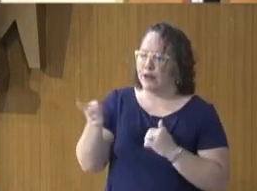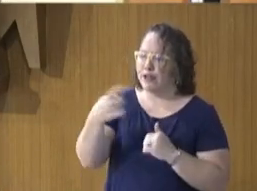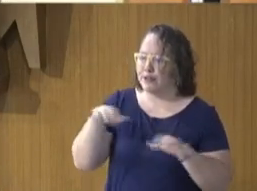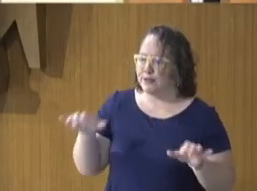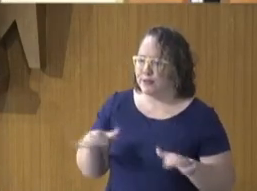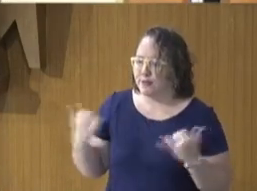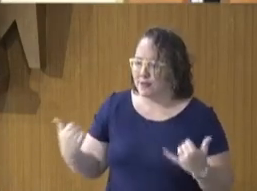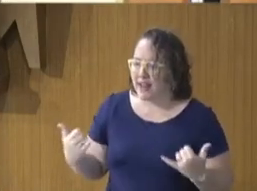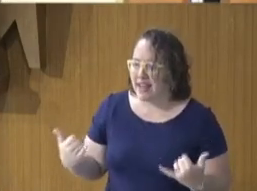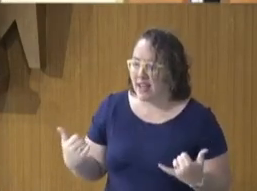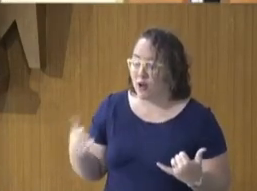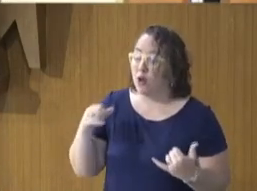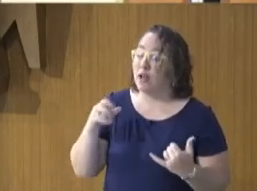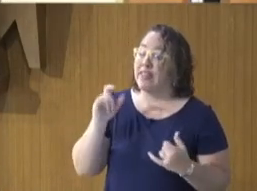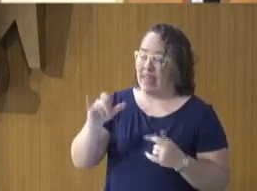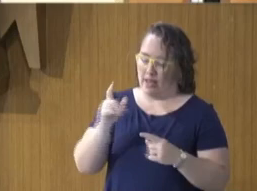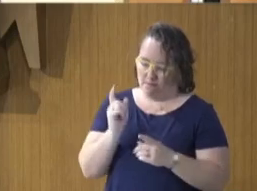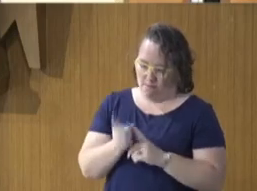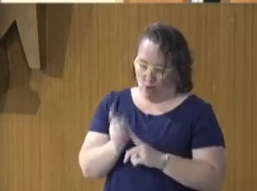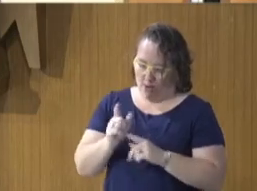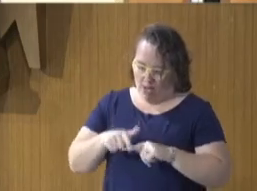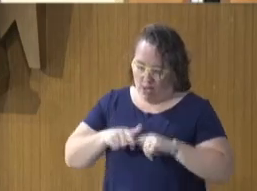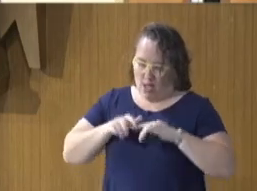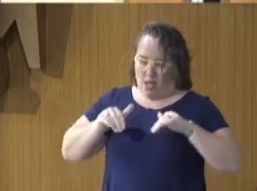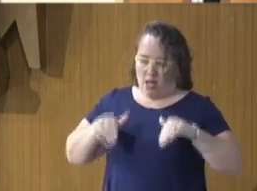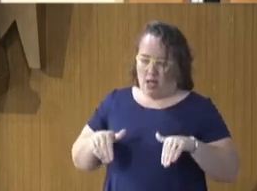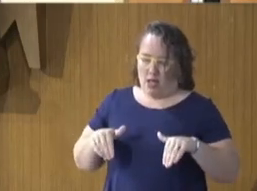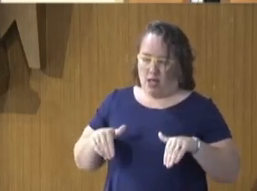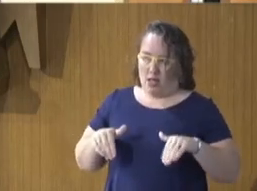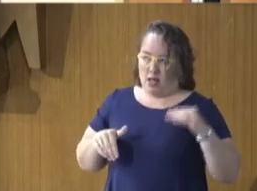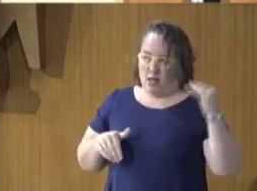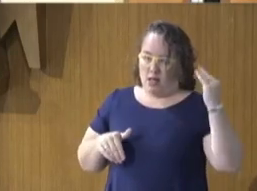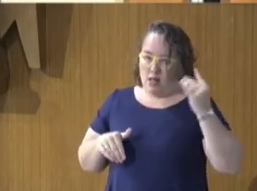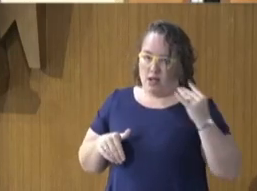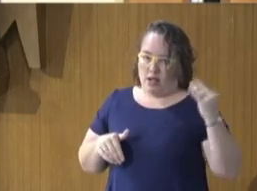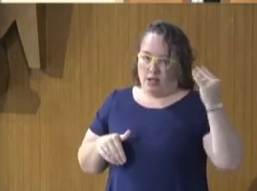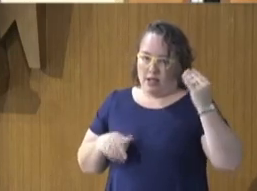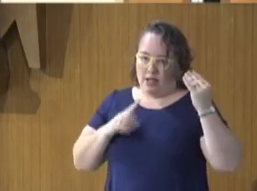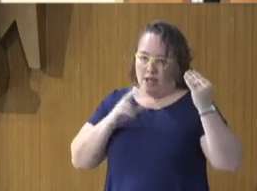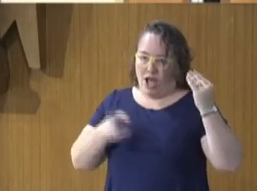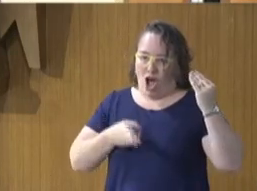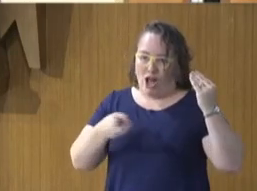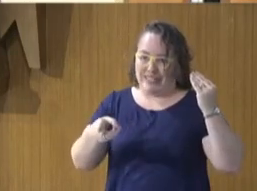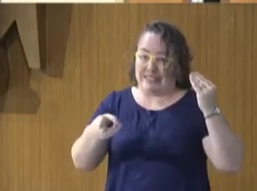And in that pause, you seriously consider telling the truth.